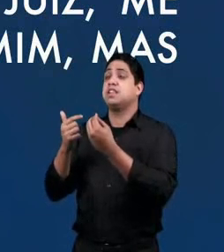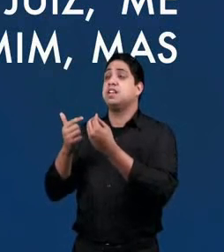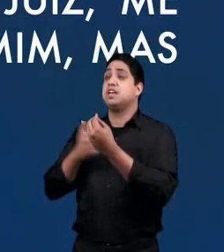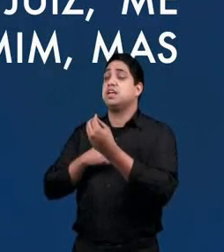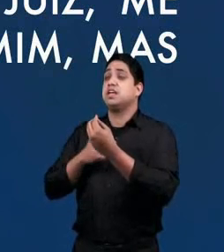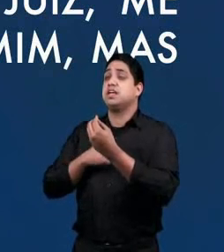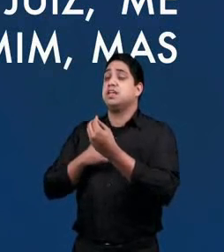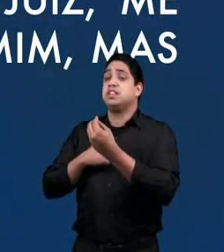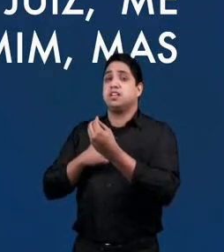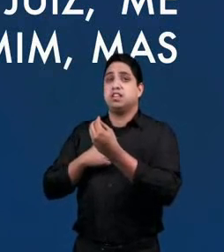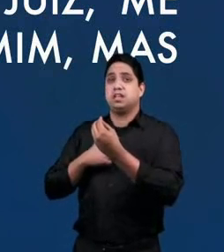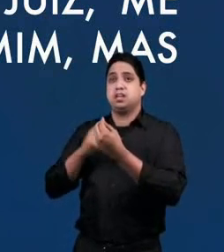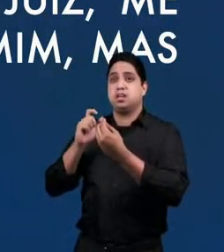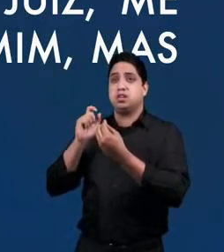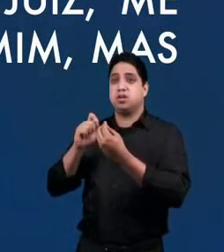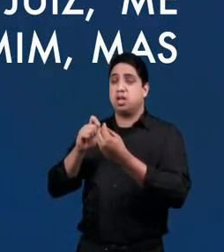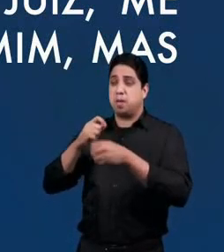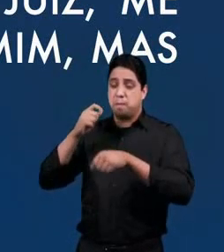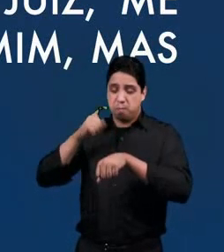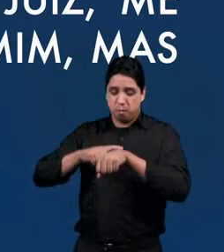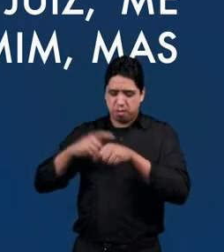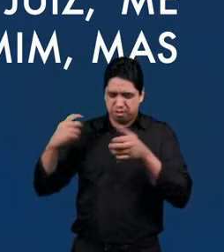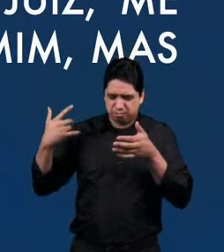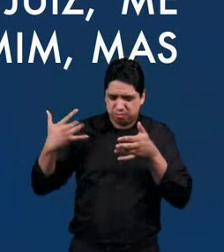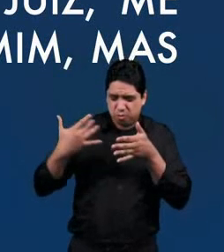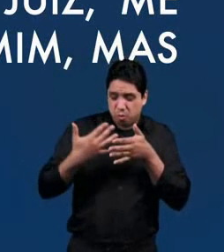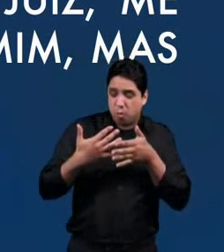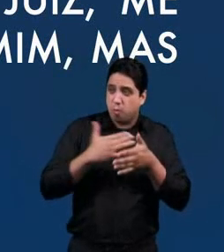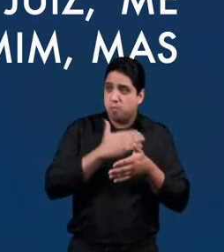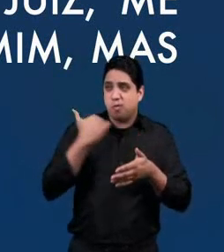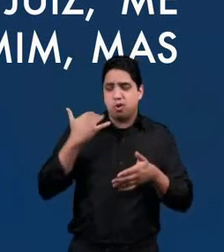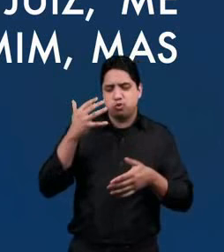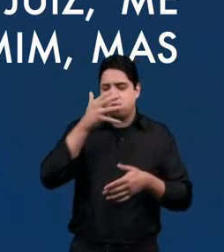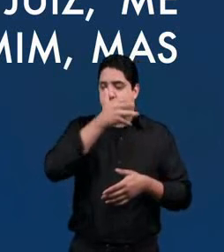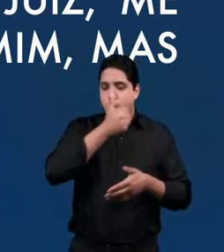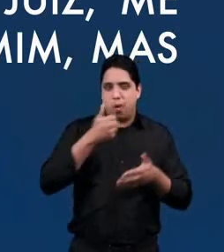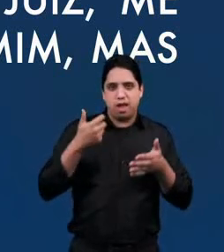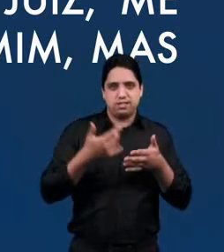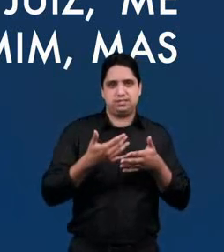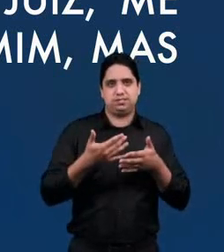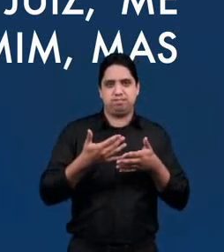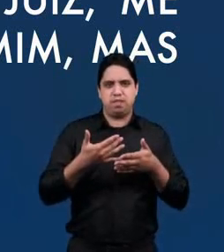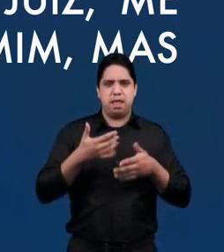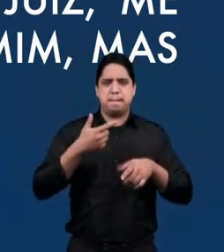a drink offering, and the time of my departure is at hand.